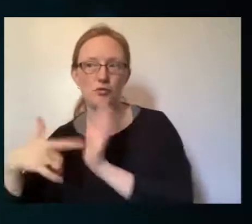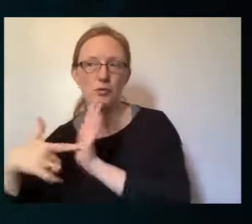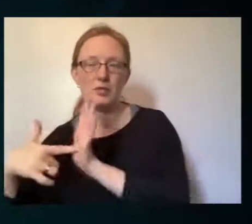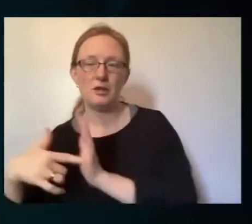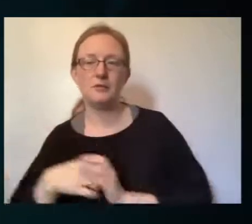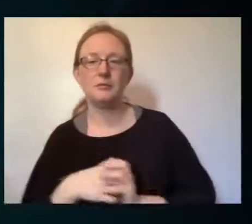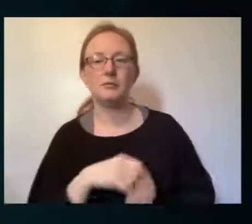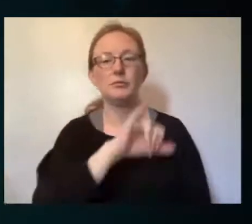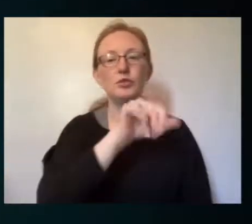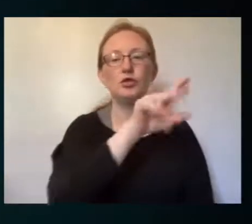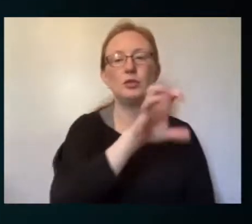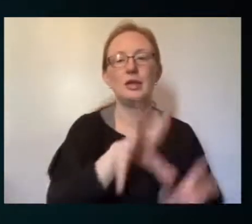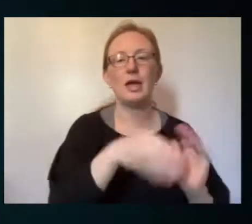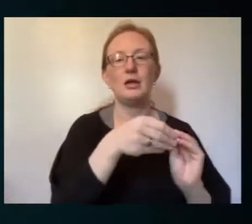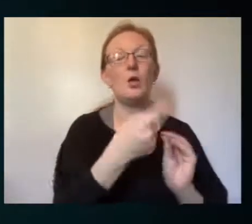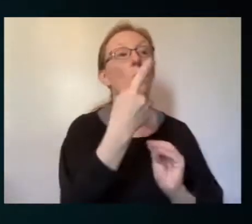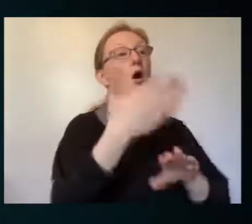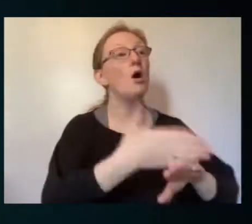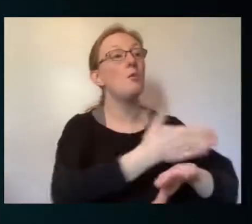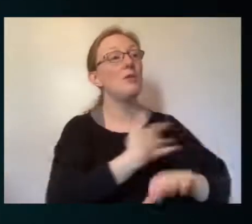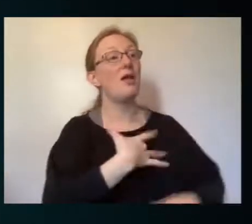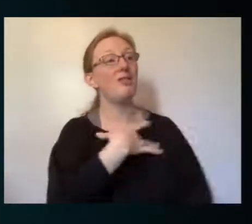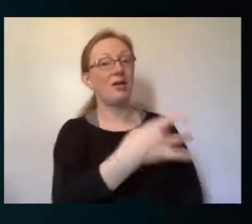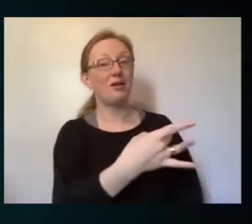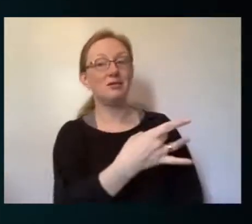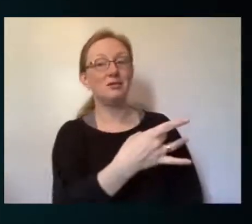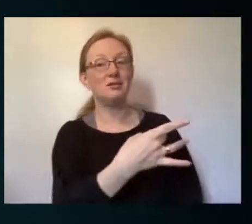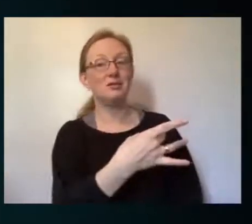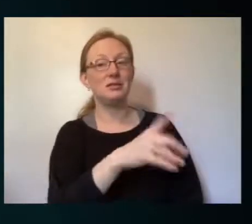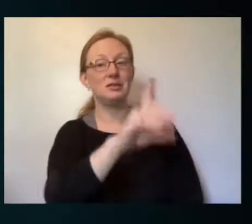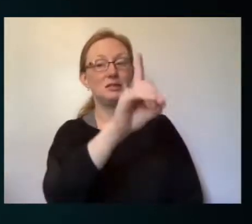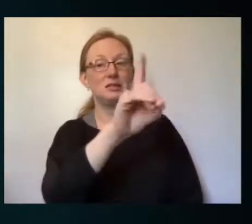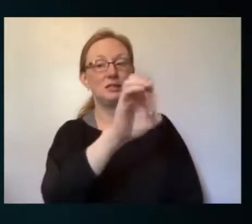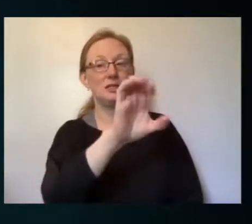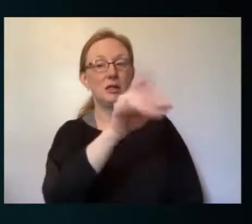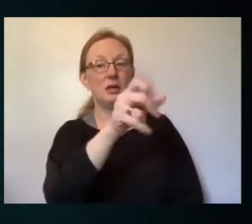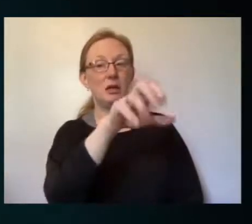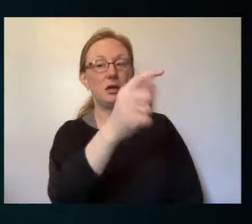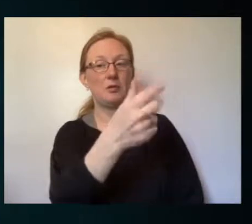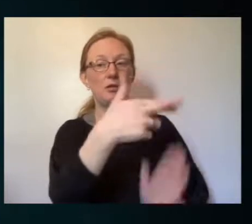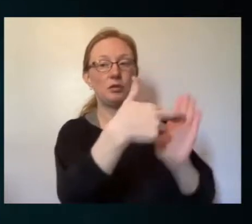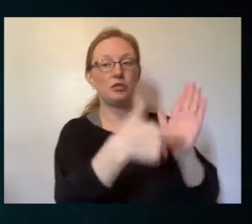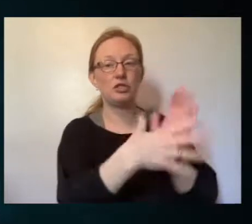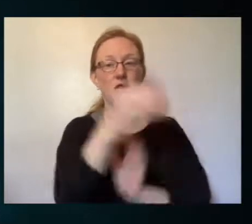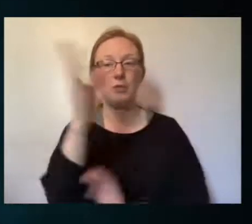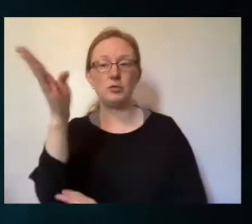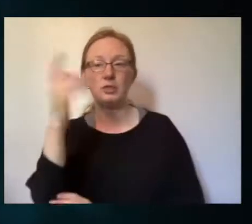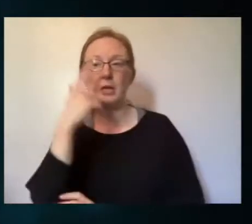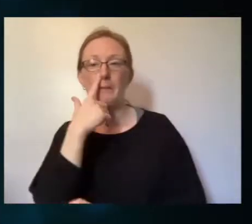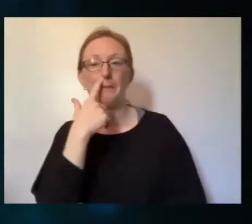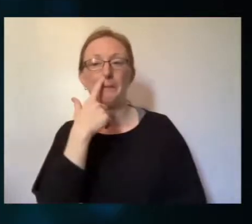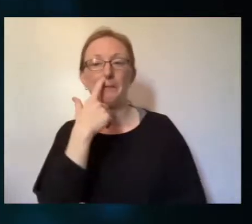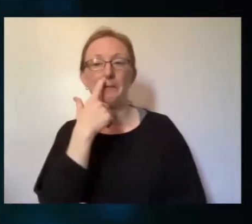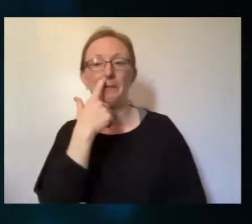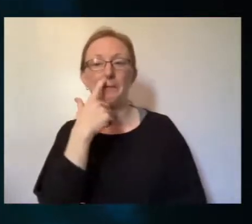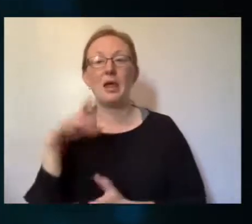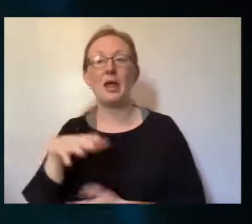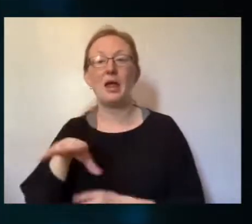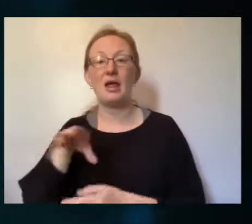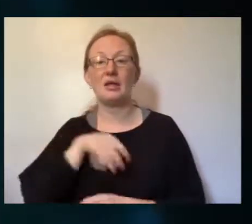Julie has added, one improvement that I like is decoupling registration and presentation, i.e. making accept